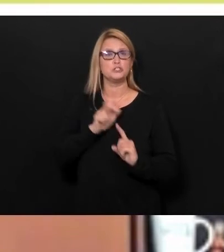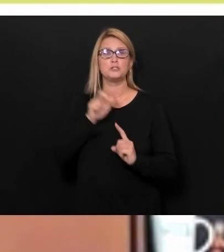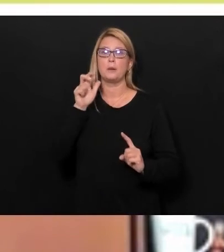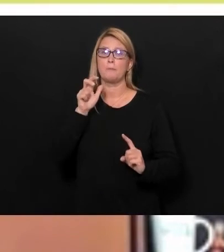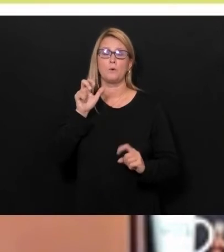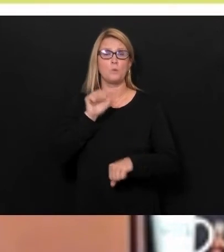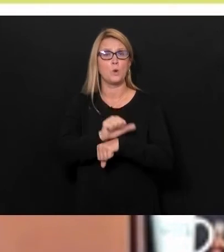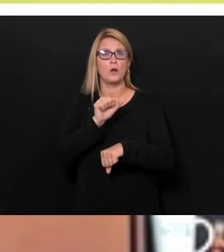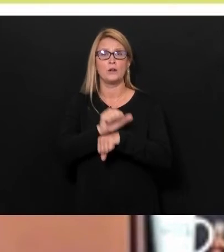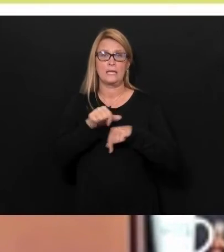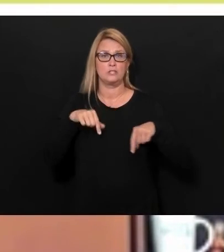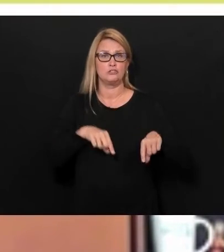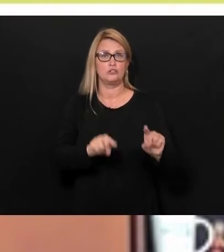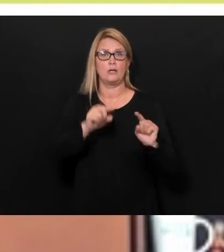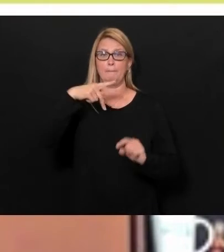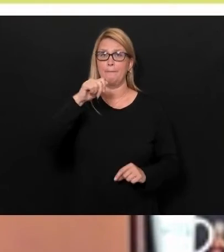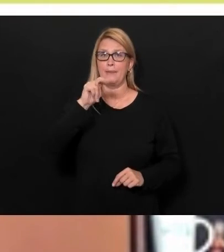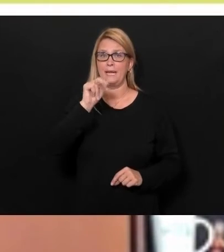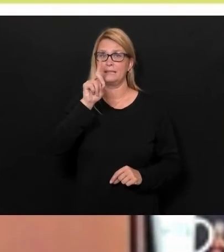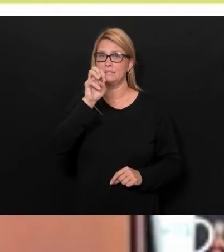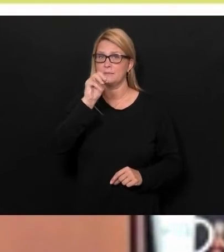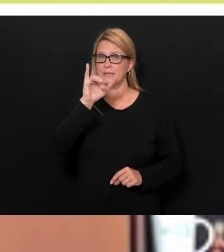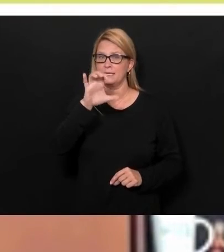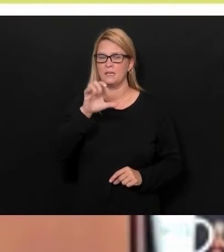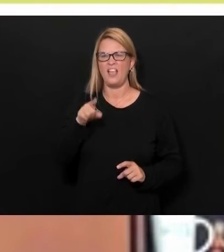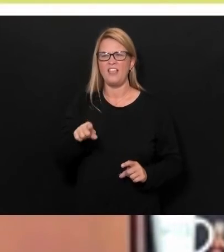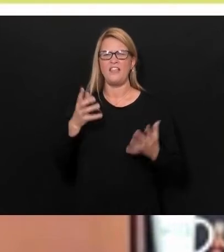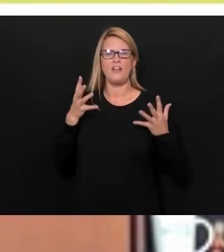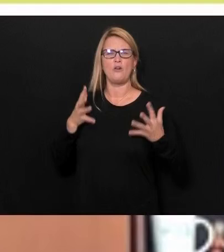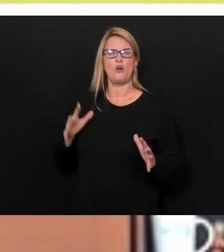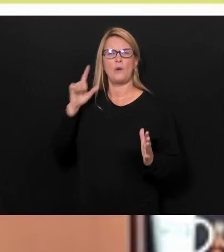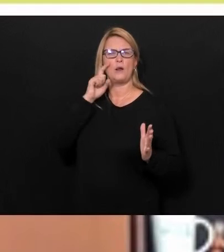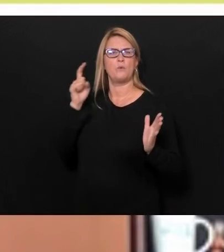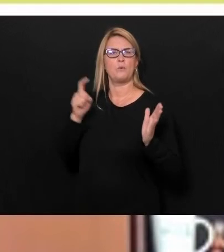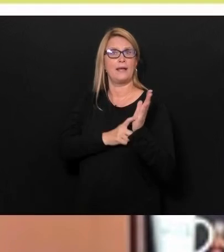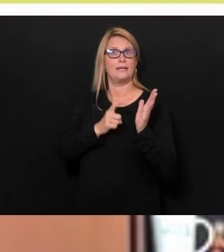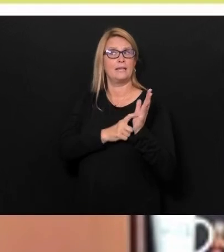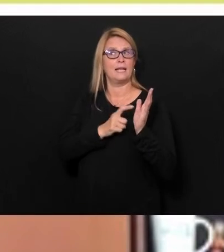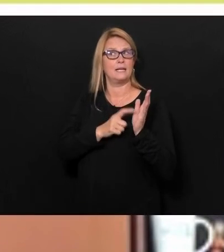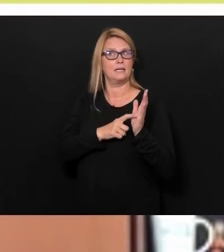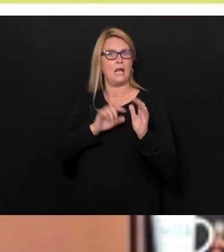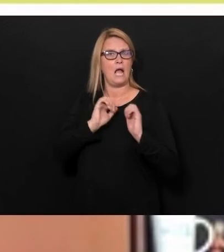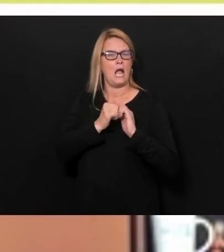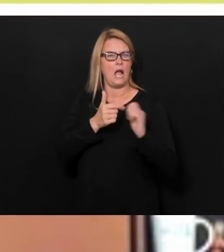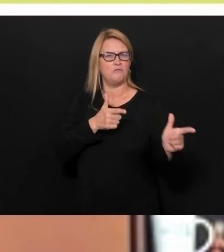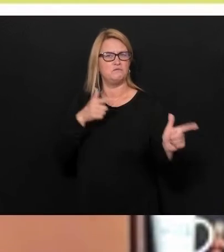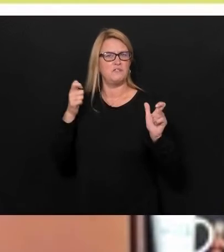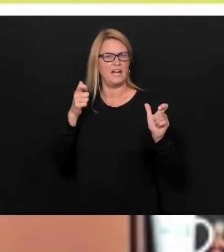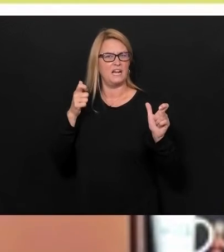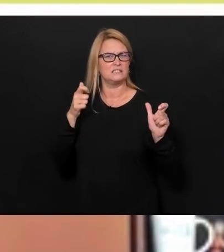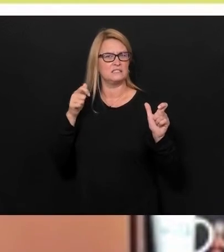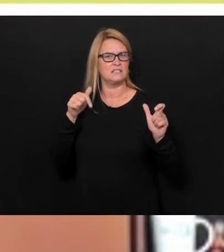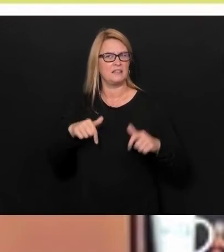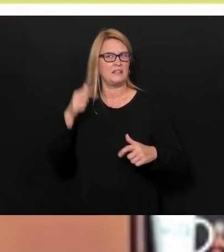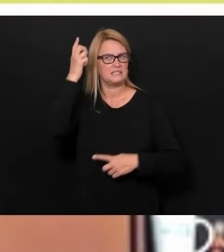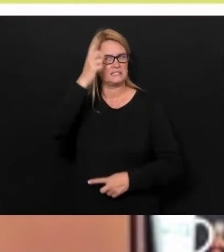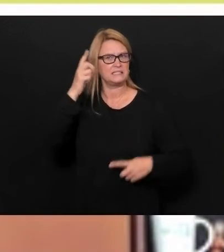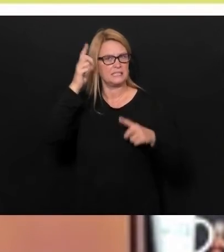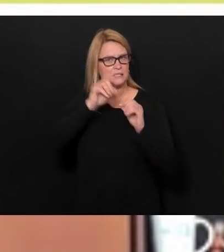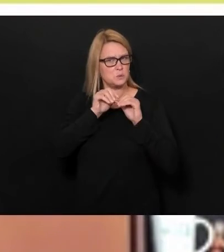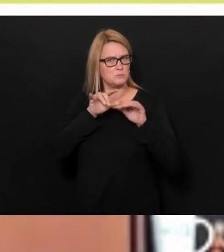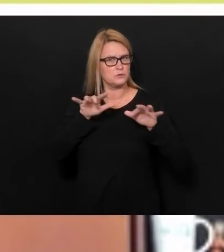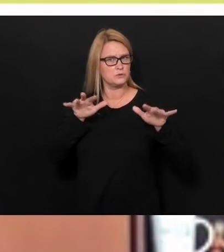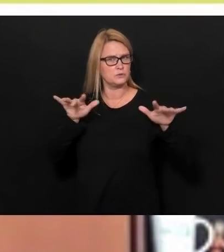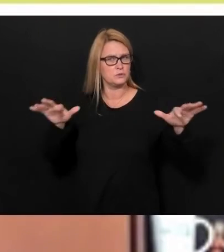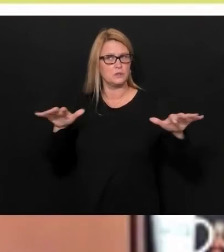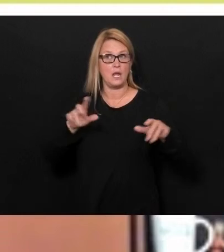pandemic. They realized very early on that this is a very contagious virus that has a disproportionately high